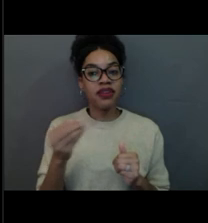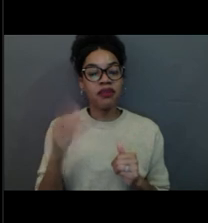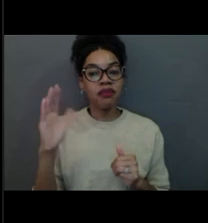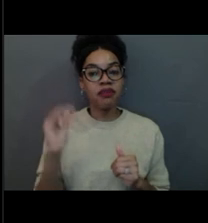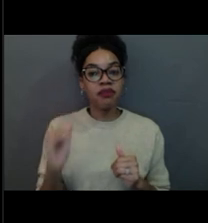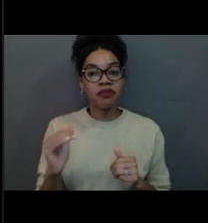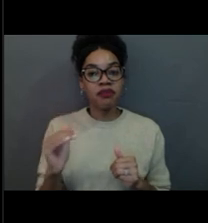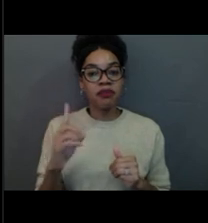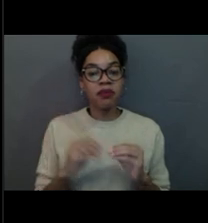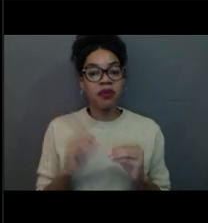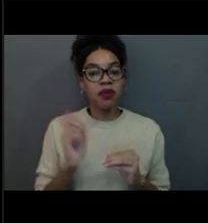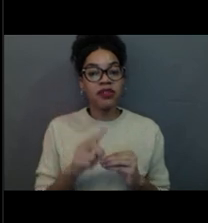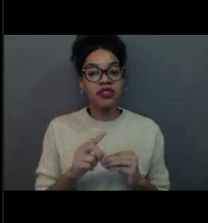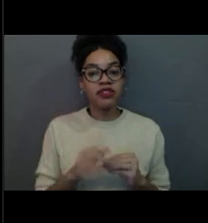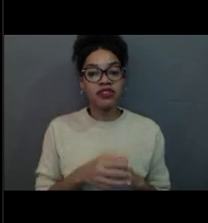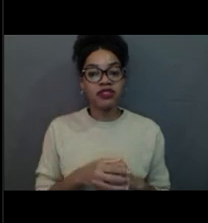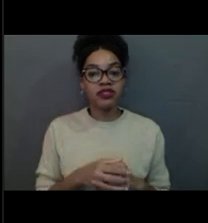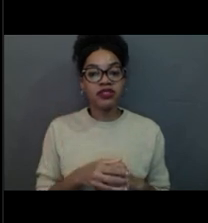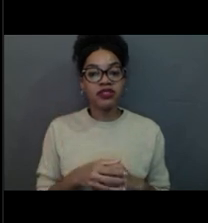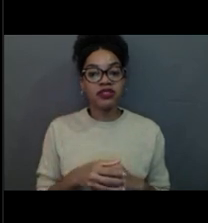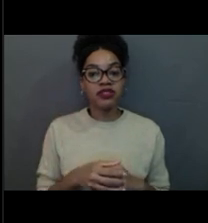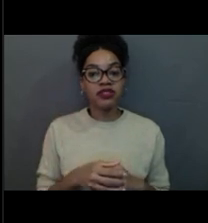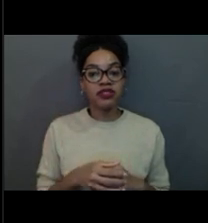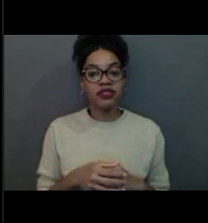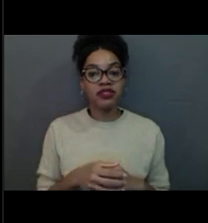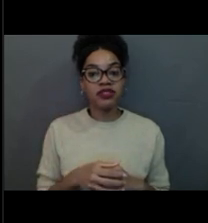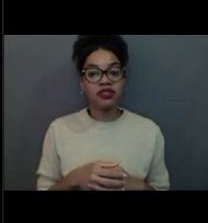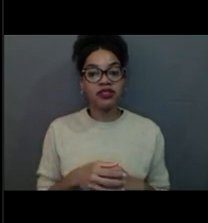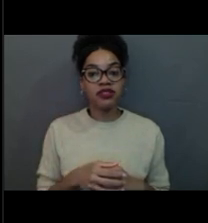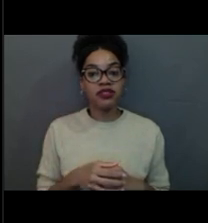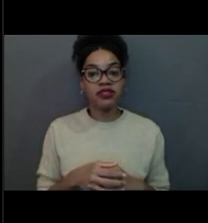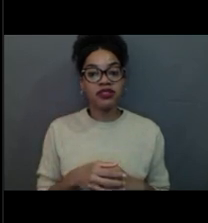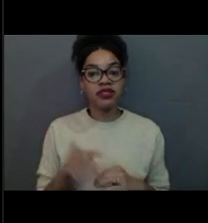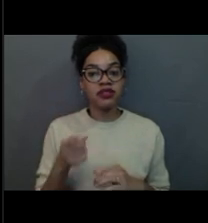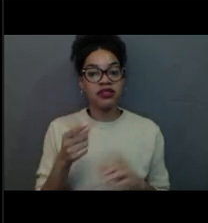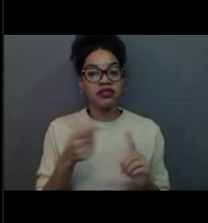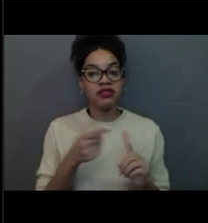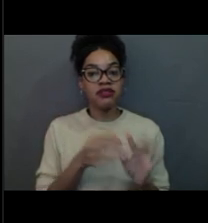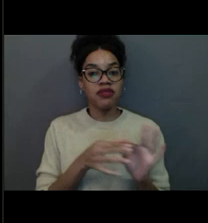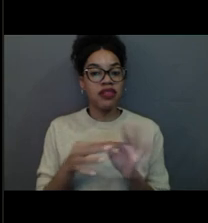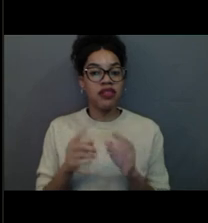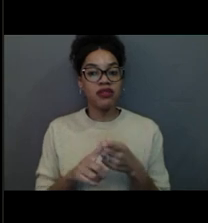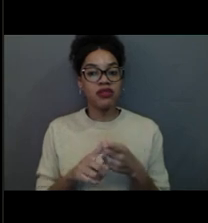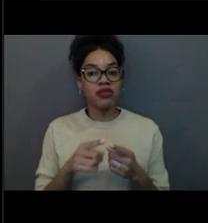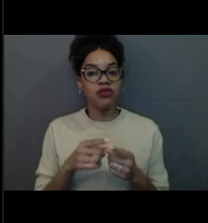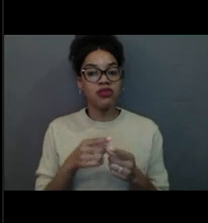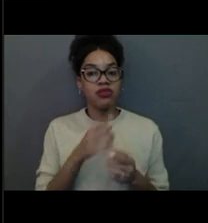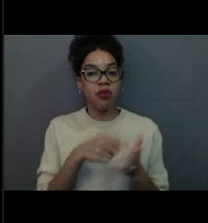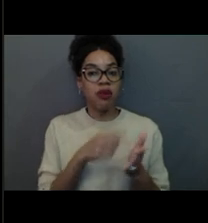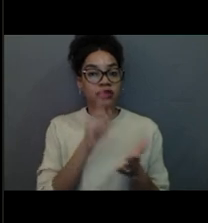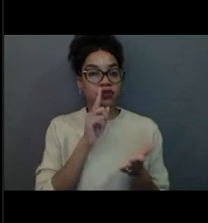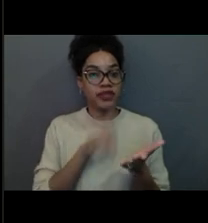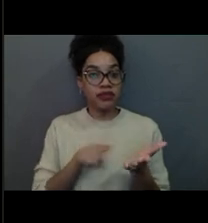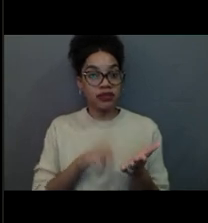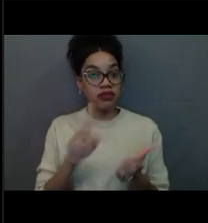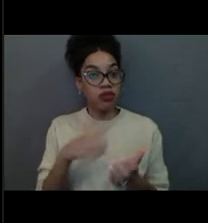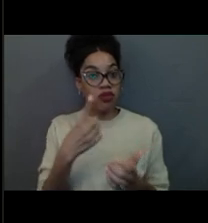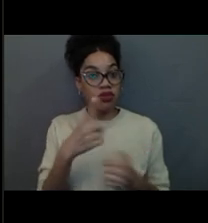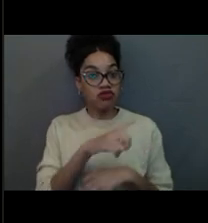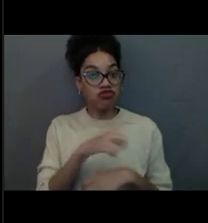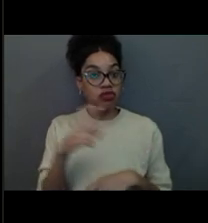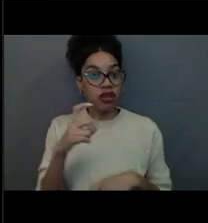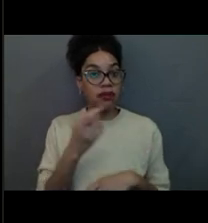of the questions that came in, and this gets back to what you inspect, is do you only inspect shrimp or do you